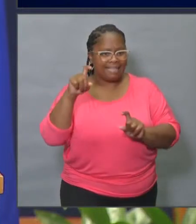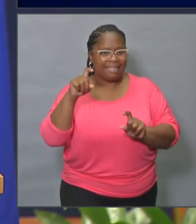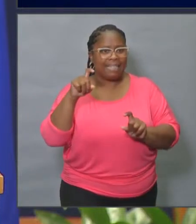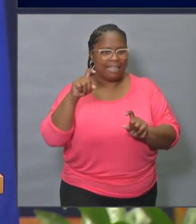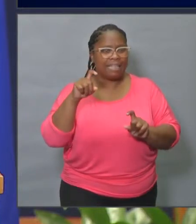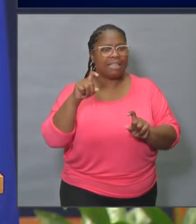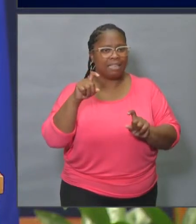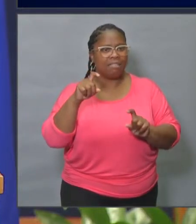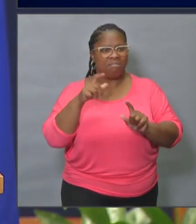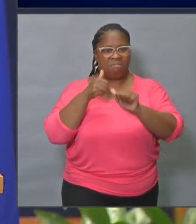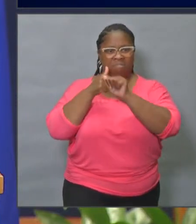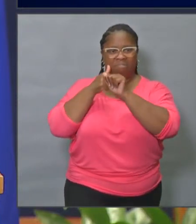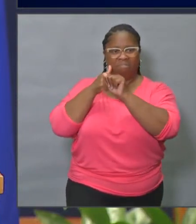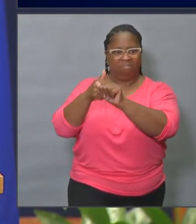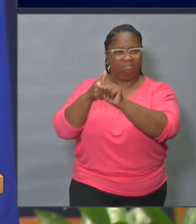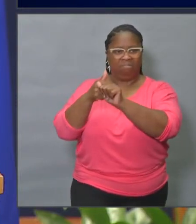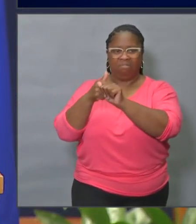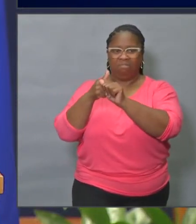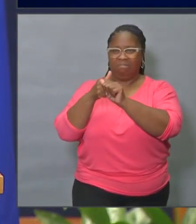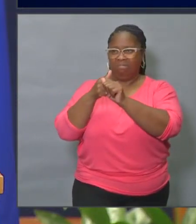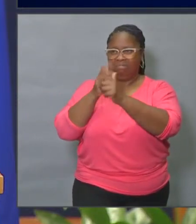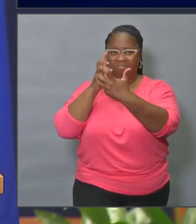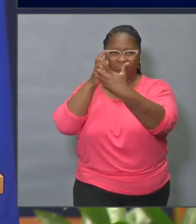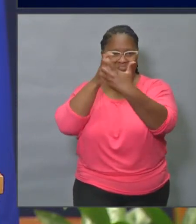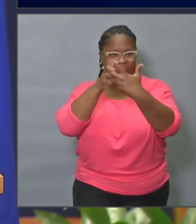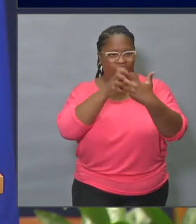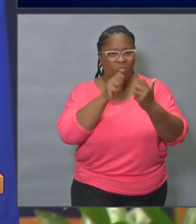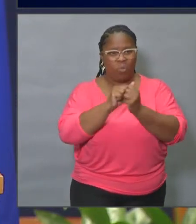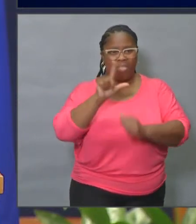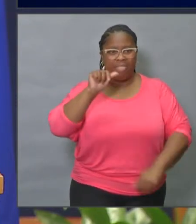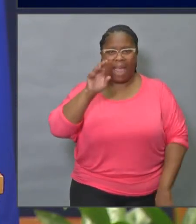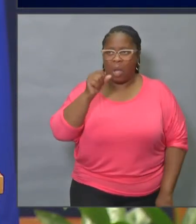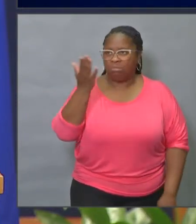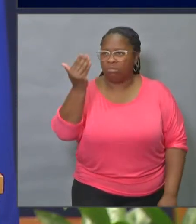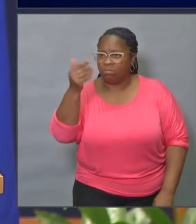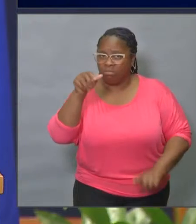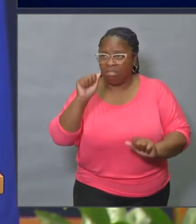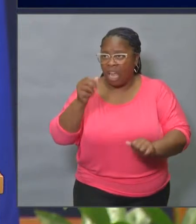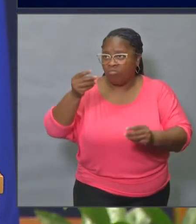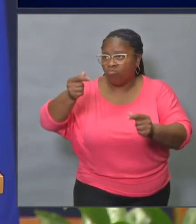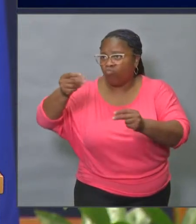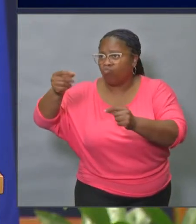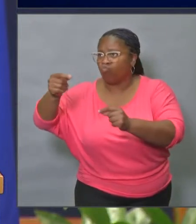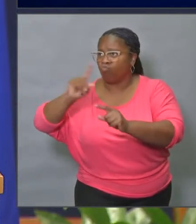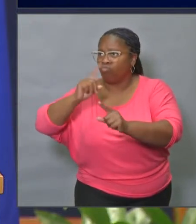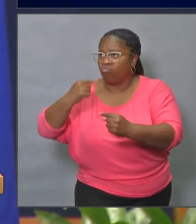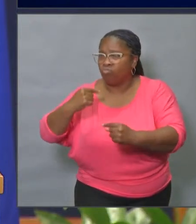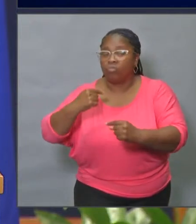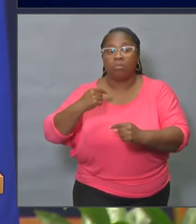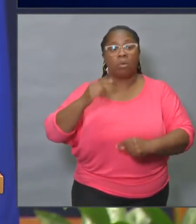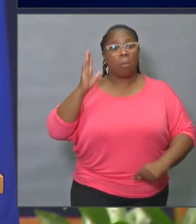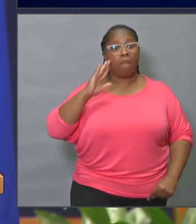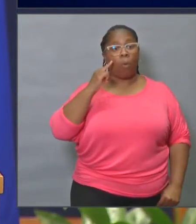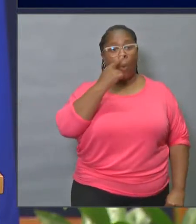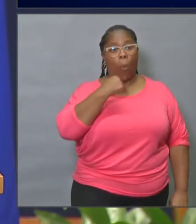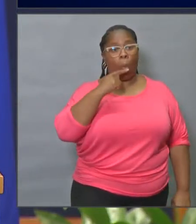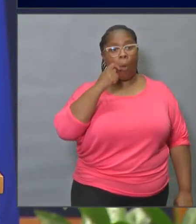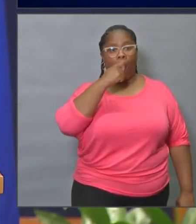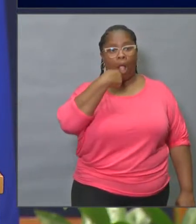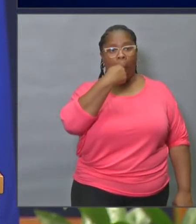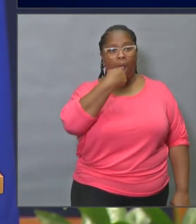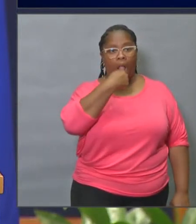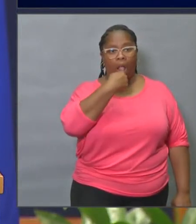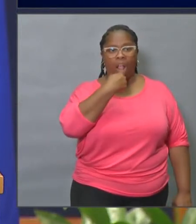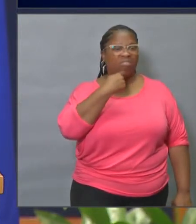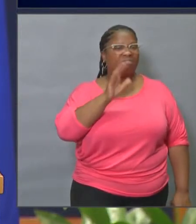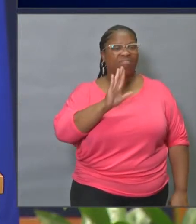are aligning with labs who can deliver improved turnaround times. We're also shifting from an oral collection swab mechanism to